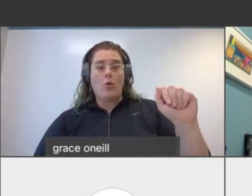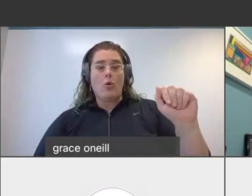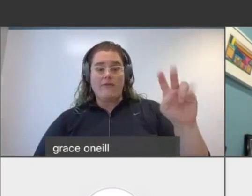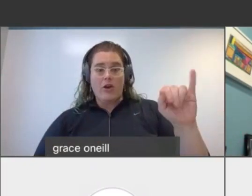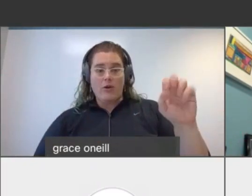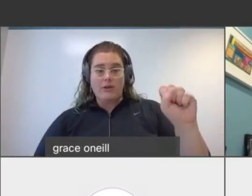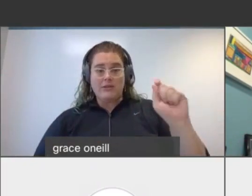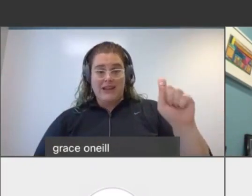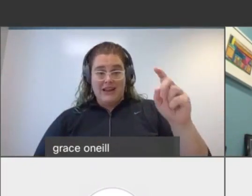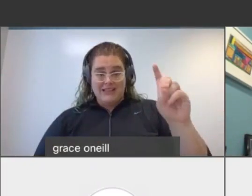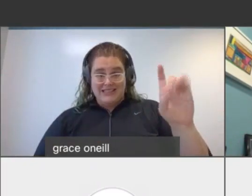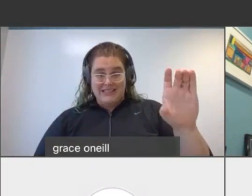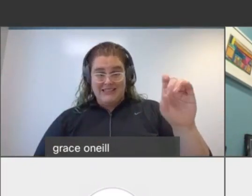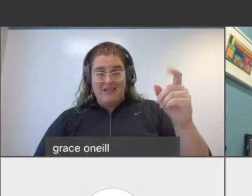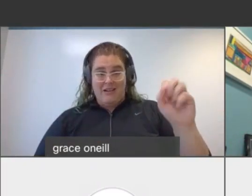or